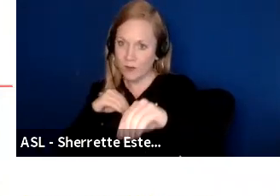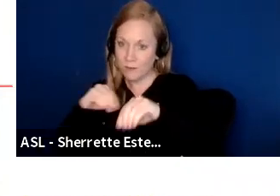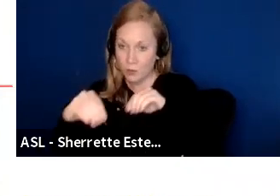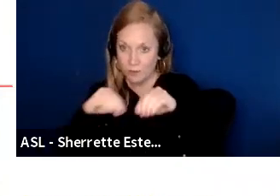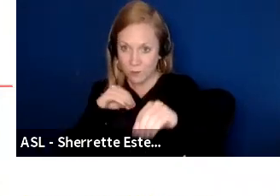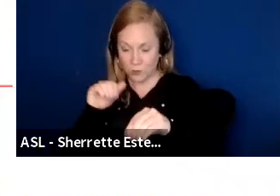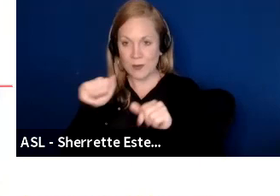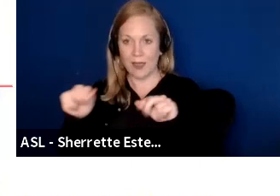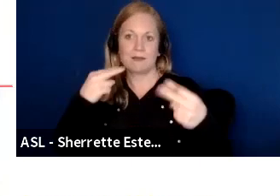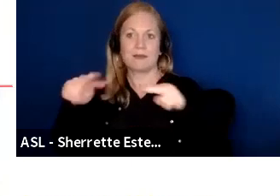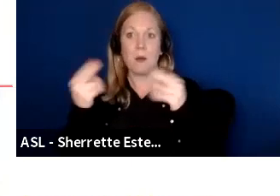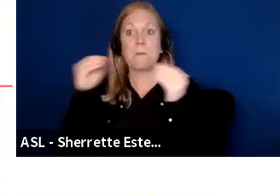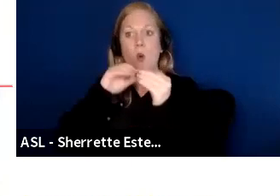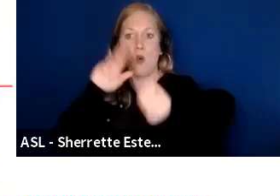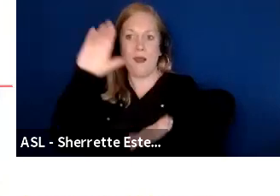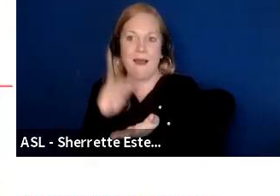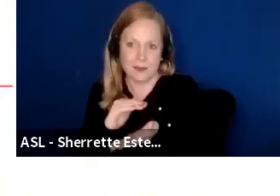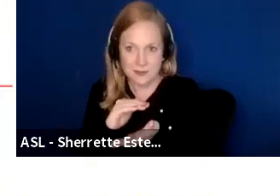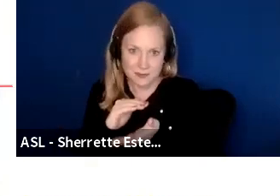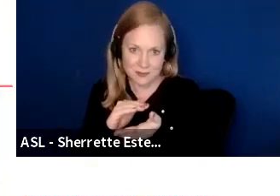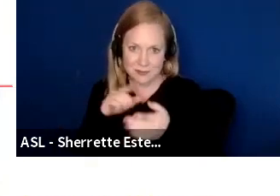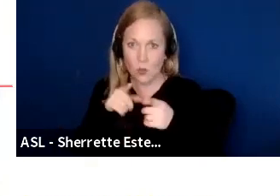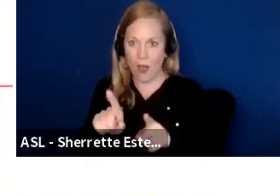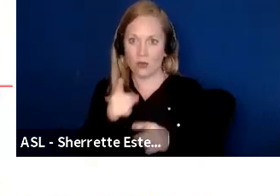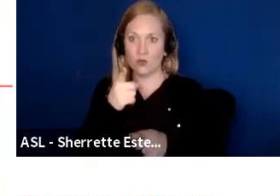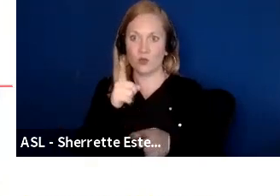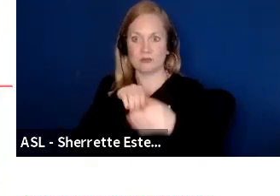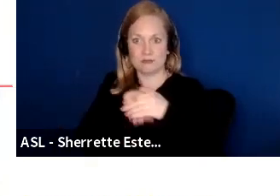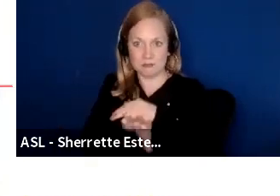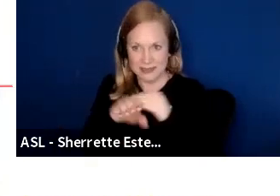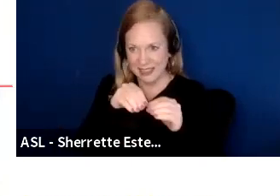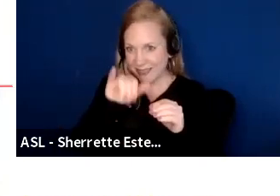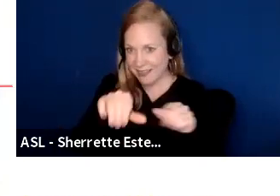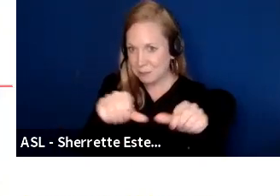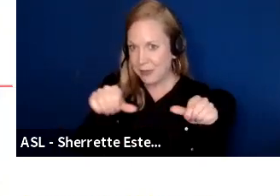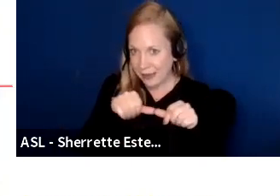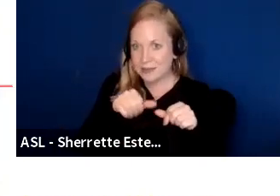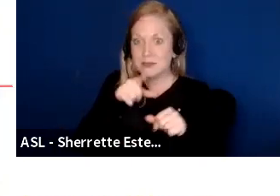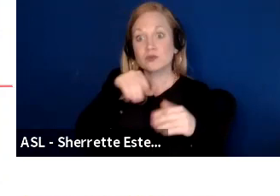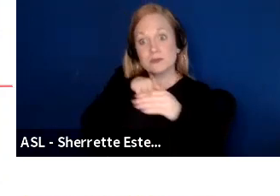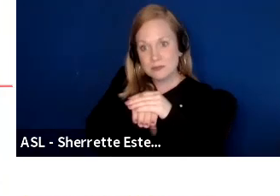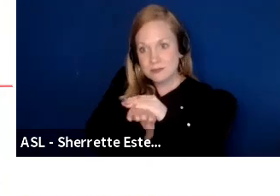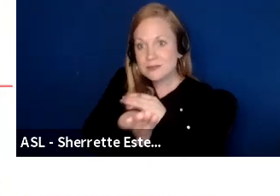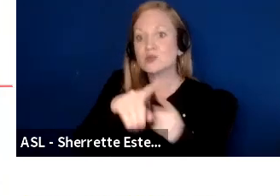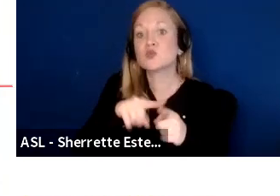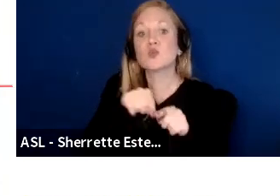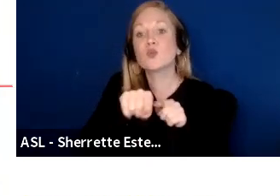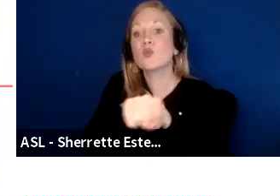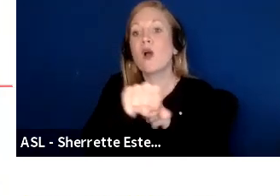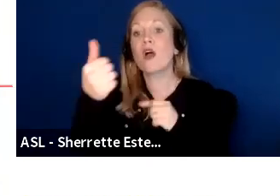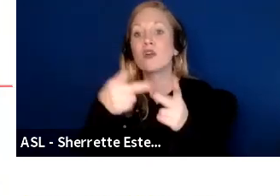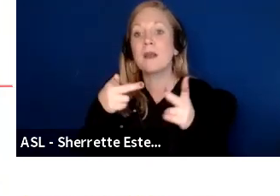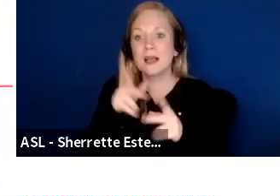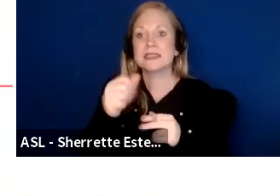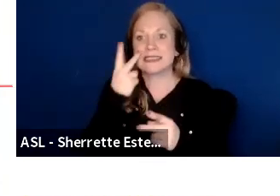views as you go through the space into other parts of the living space. If you